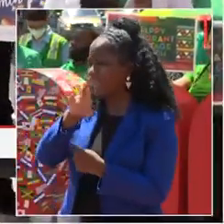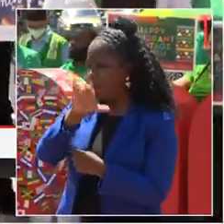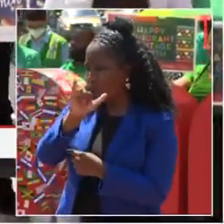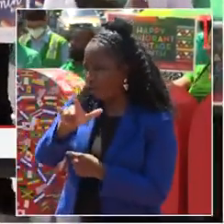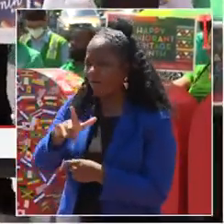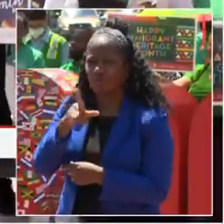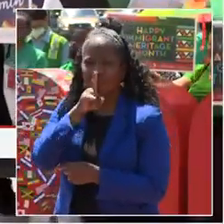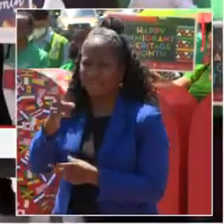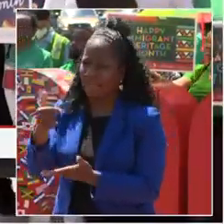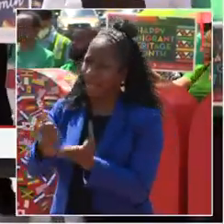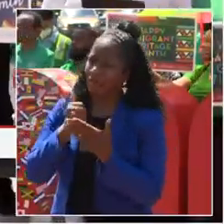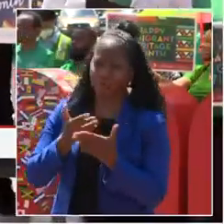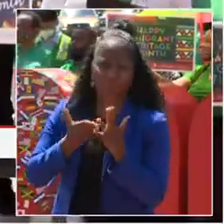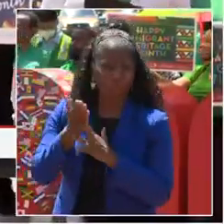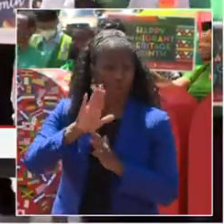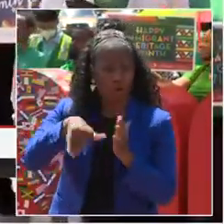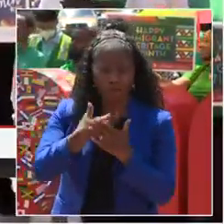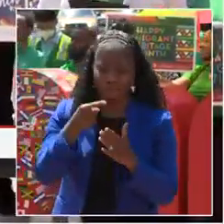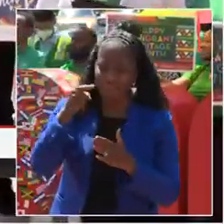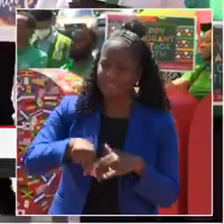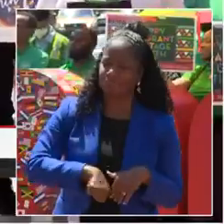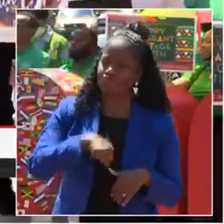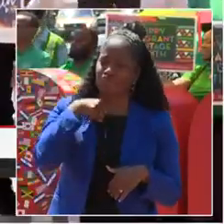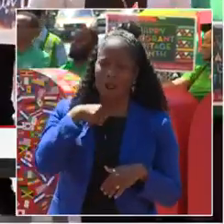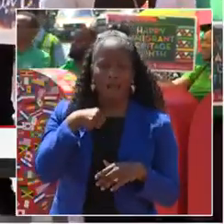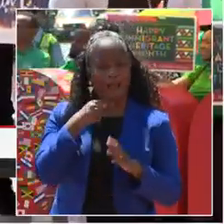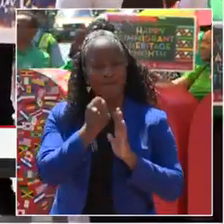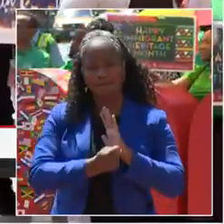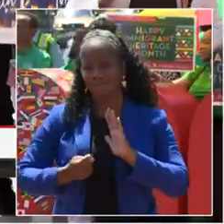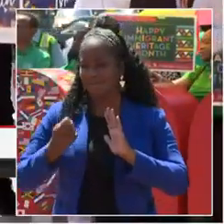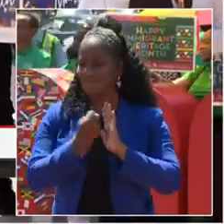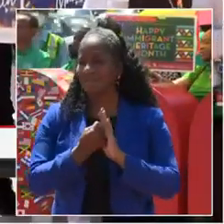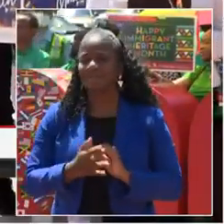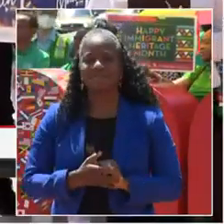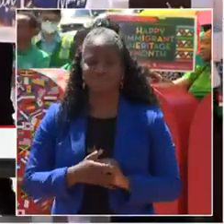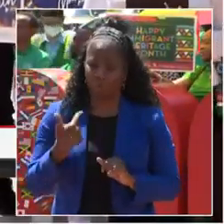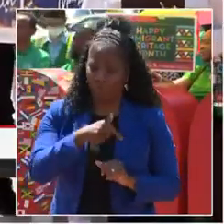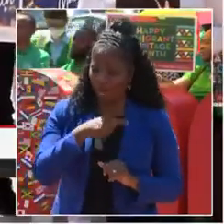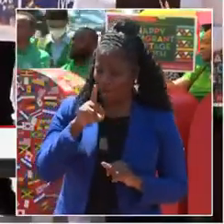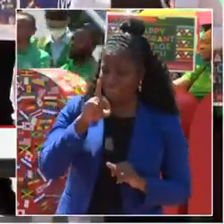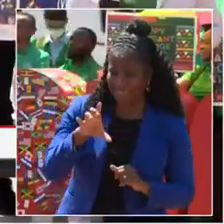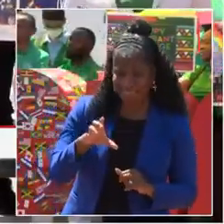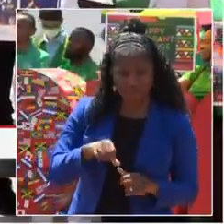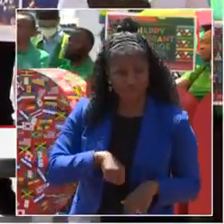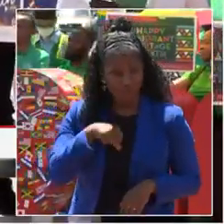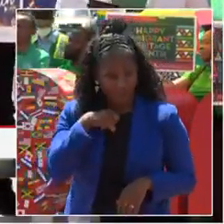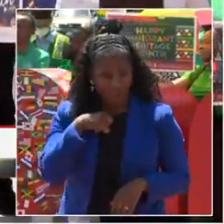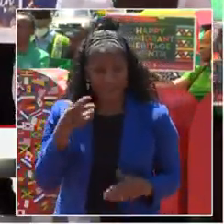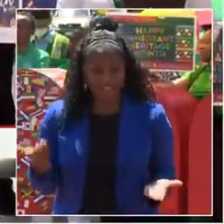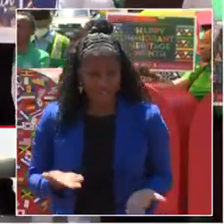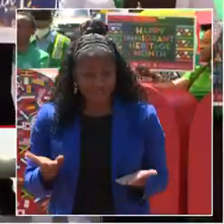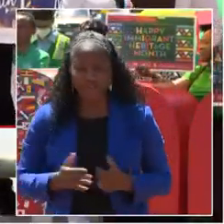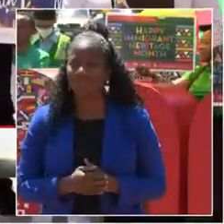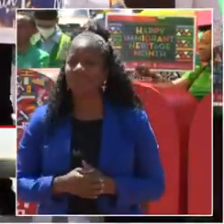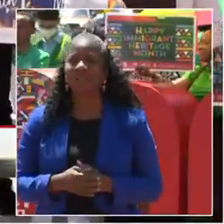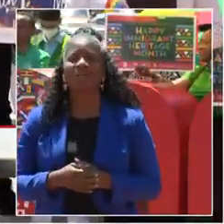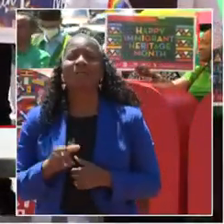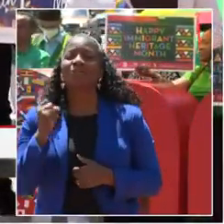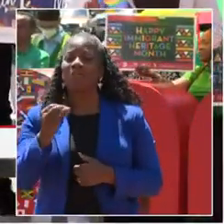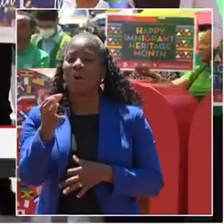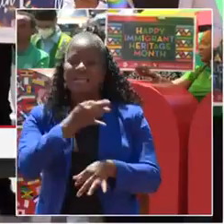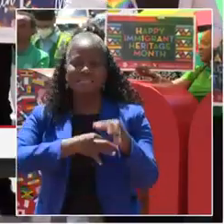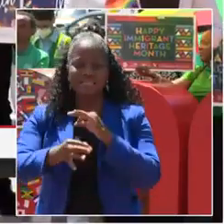really helpful throughout all of this Pride season. We are the District of Pride. And instead of